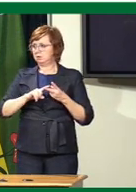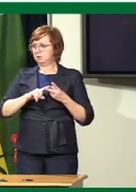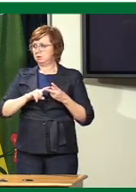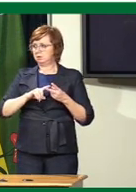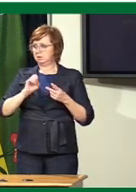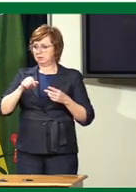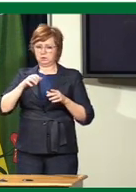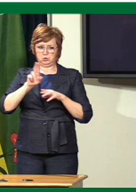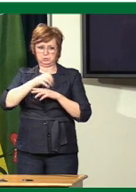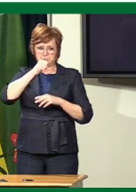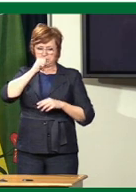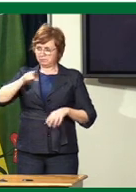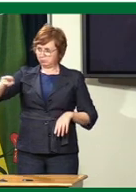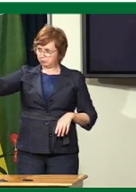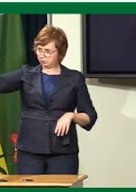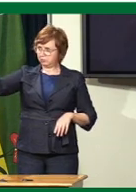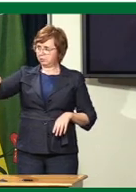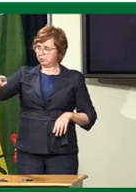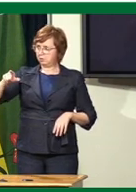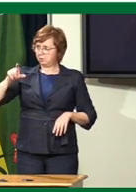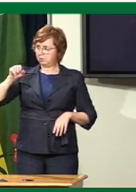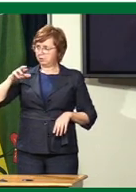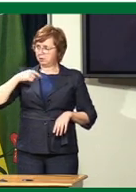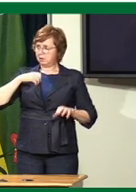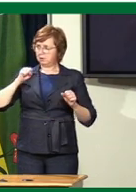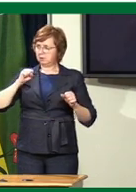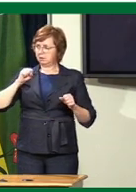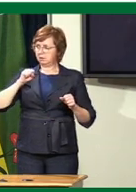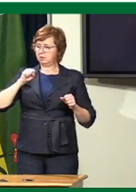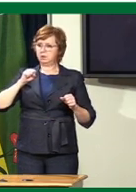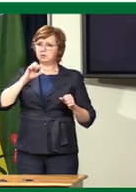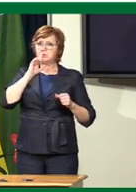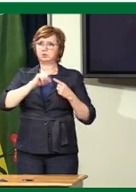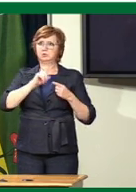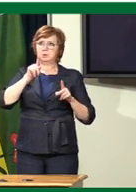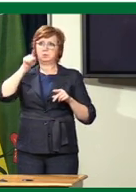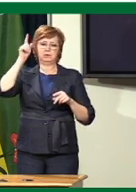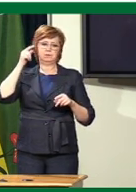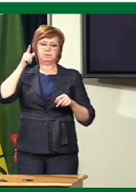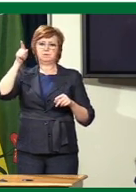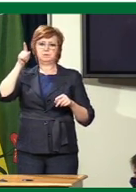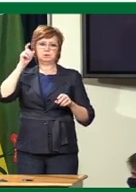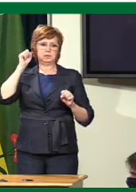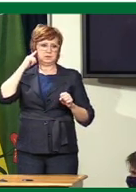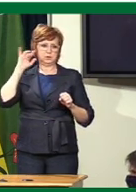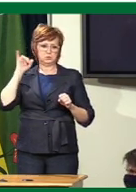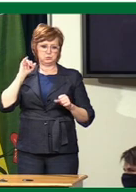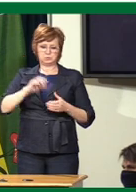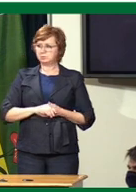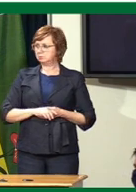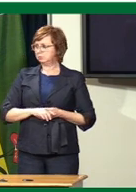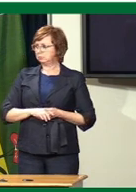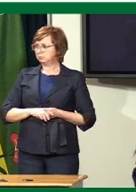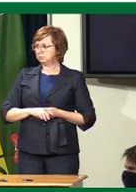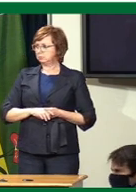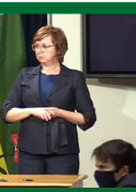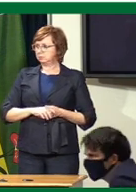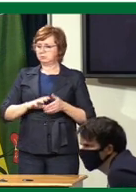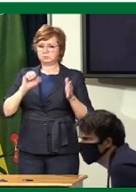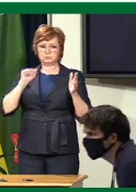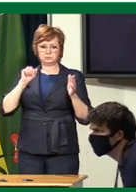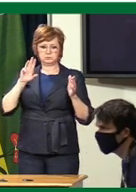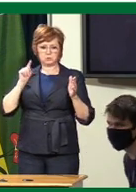can either come up to the mic to ask your question, or I'll do my best to interpret for you so that the folks on the phone can also hear your question. So I've got one in the room.